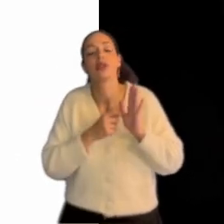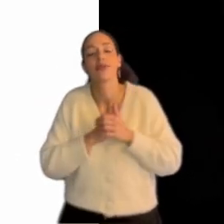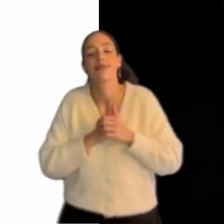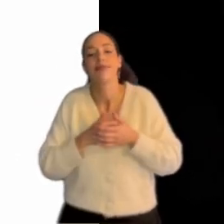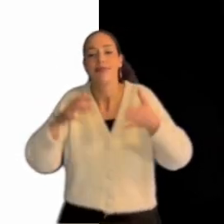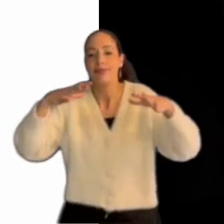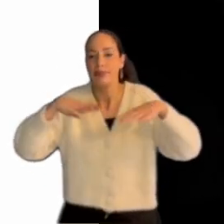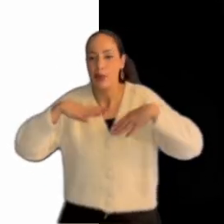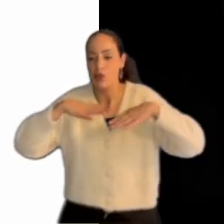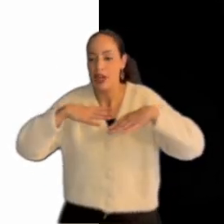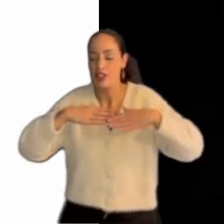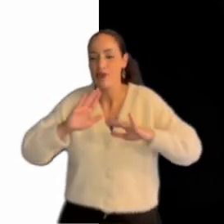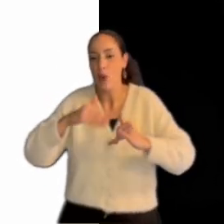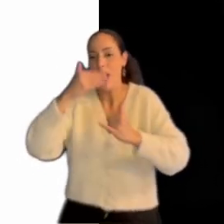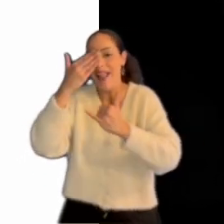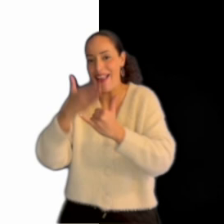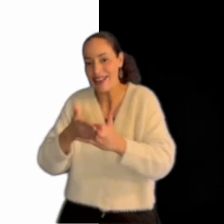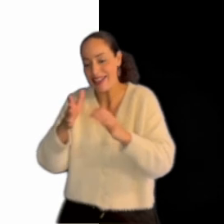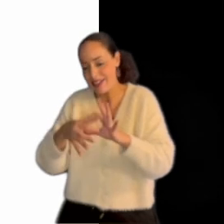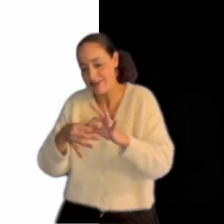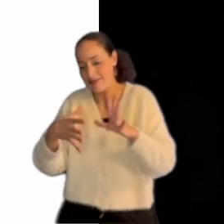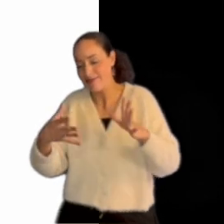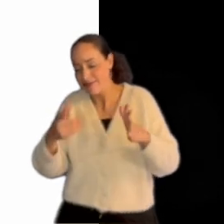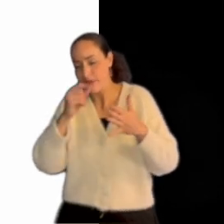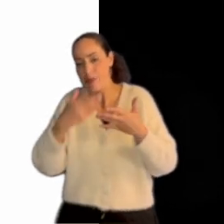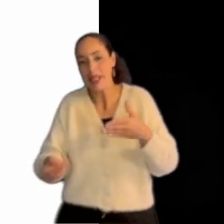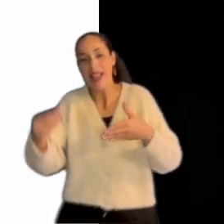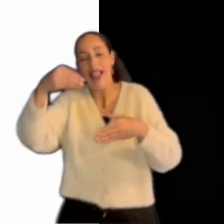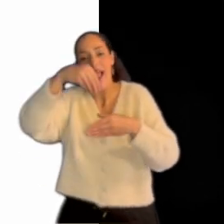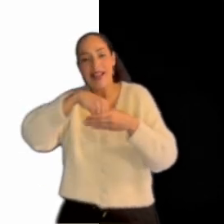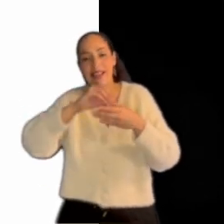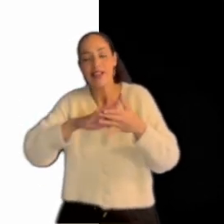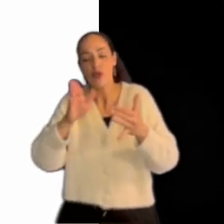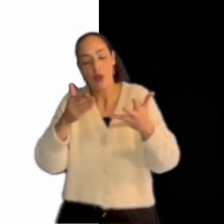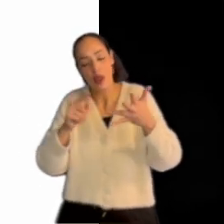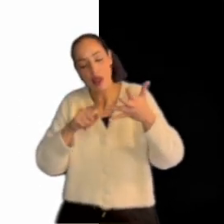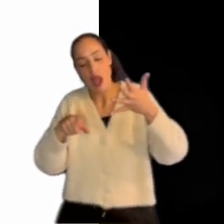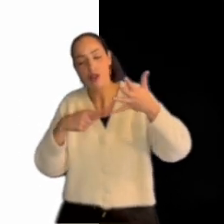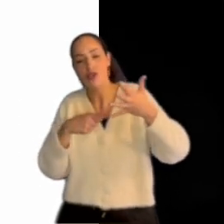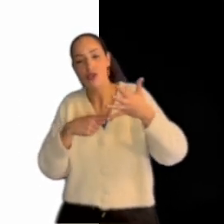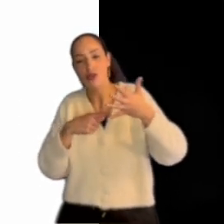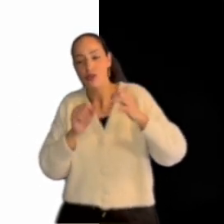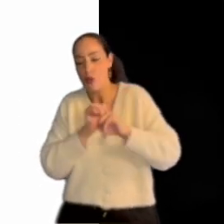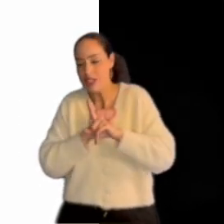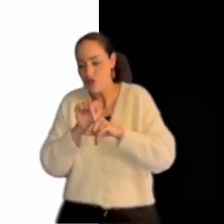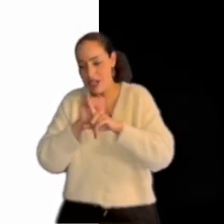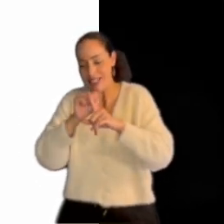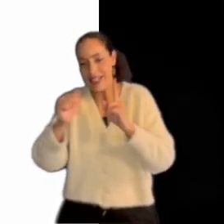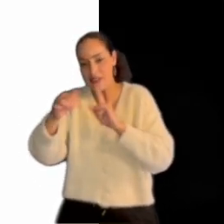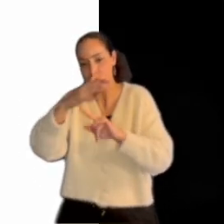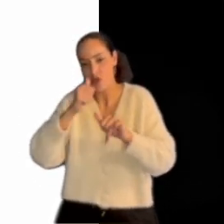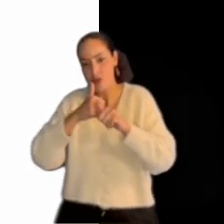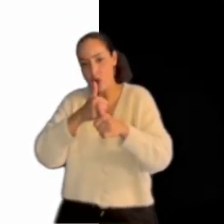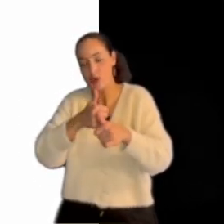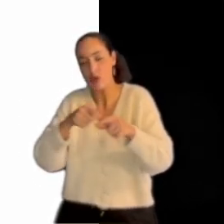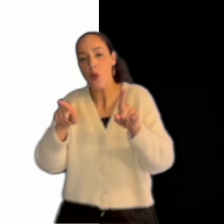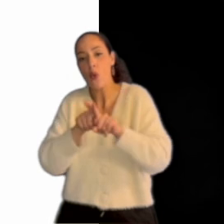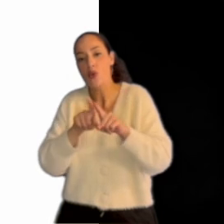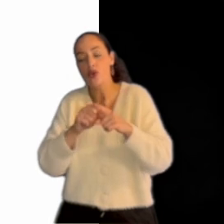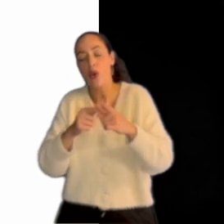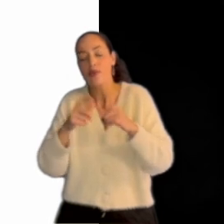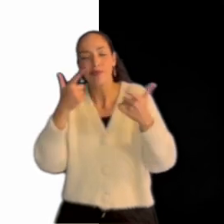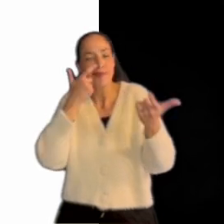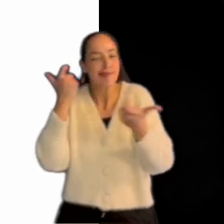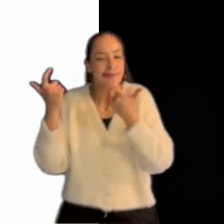exploring other services and organisations which can support coping. And it's important to ensure that there's enough time and space for conversations to take